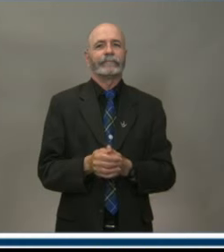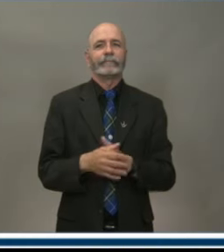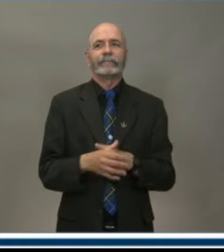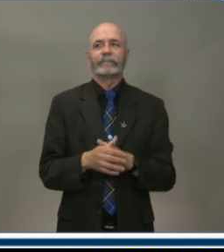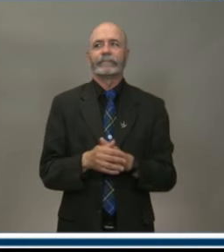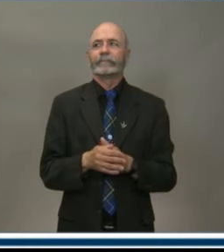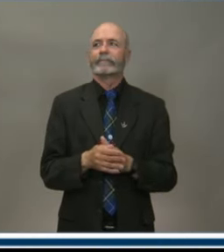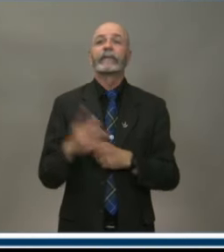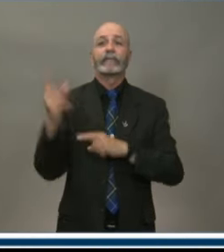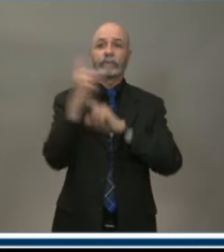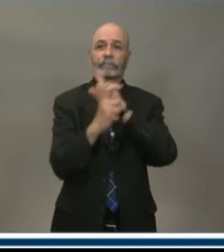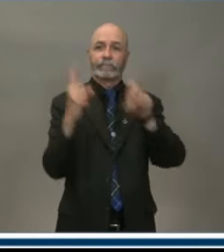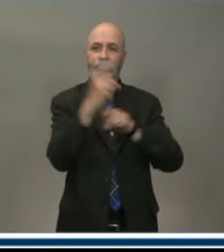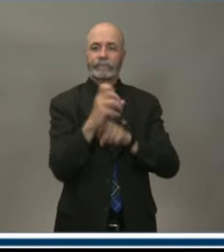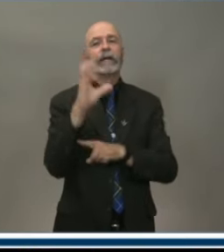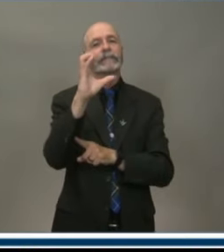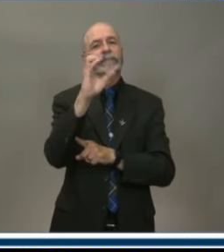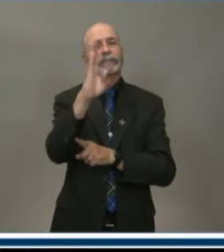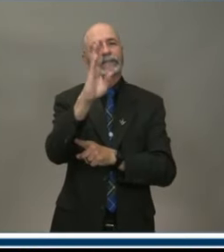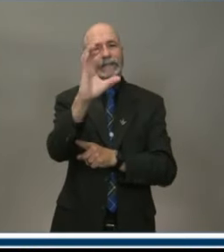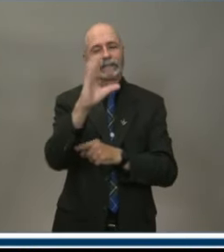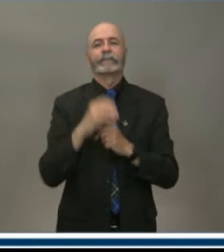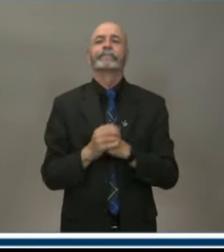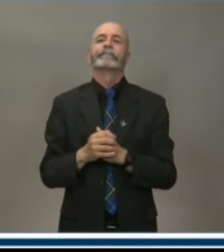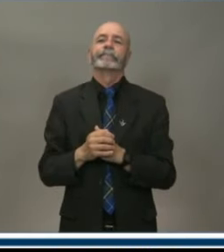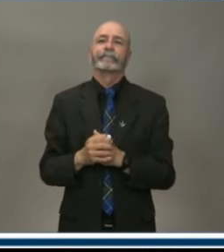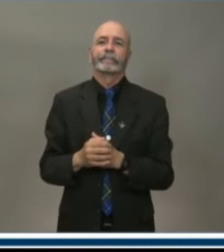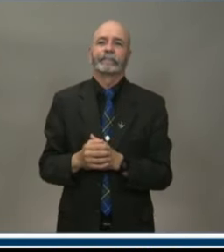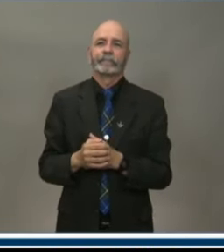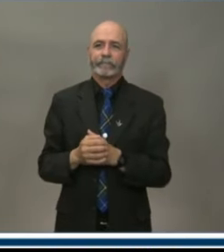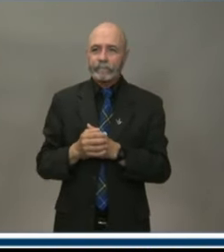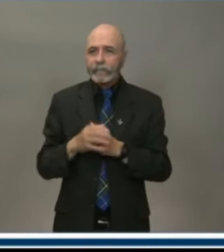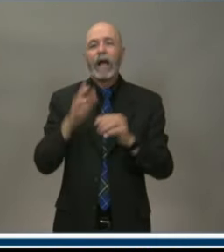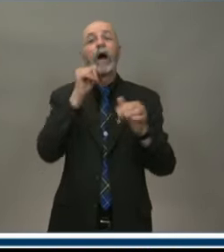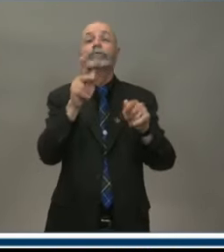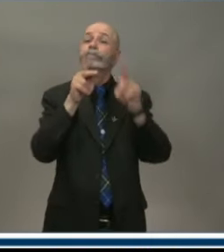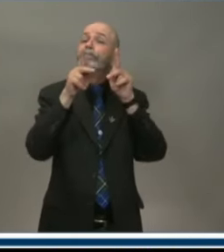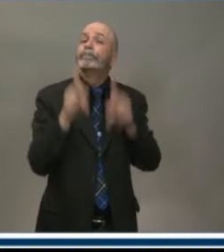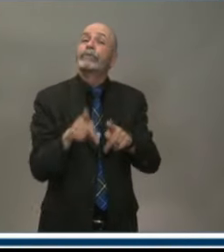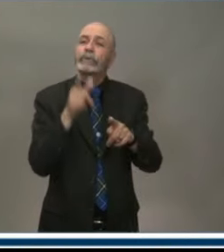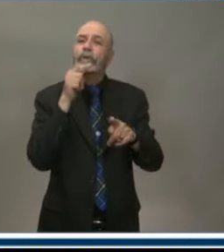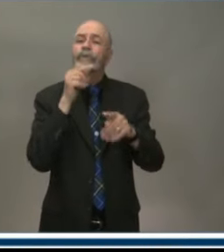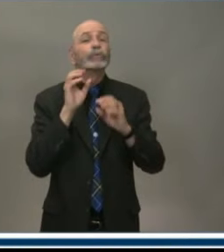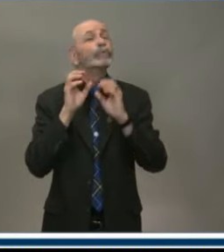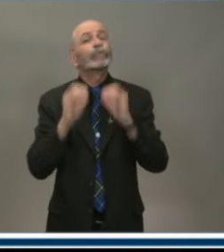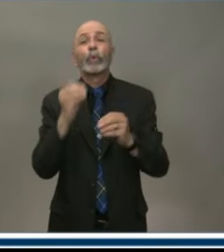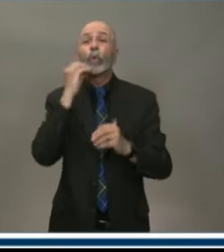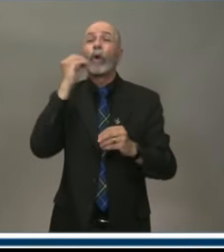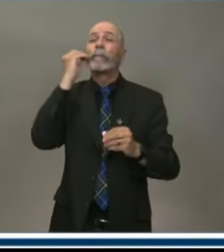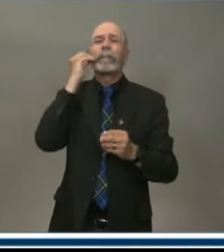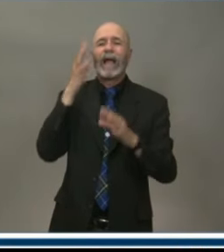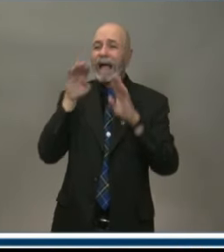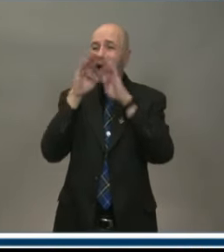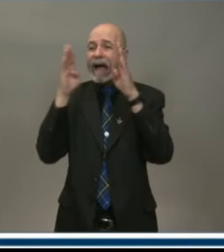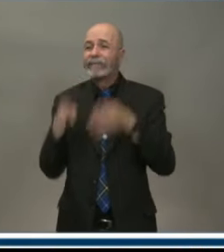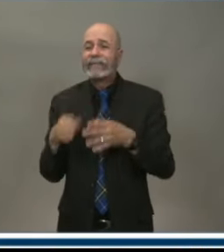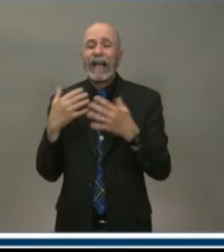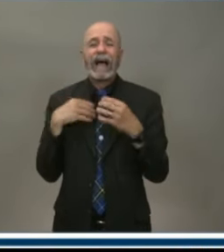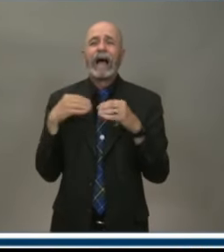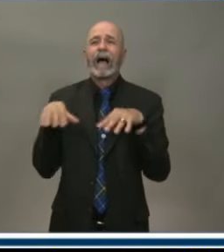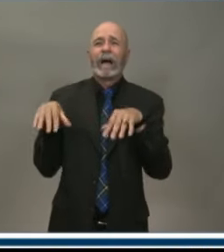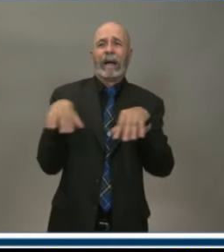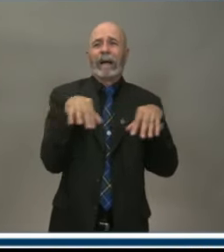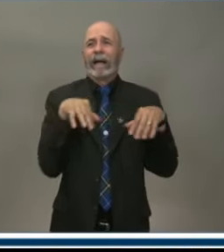Thank you. I'd like to first ask about the case in the homeless shelter. Dr. Strang, could you please clarify whether that case is